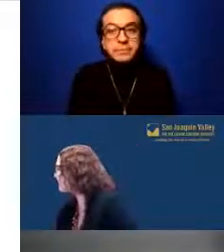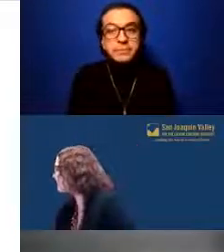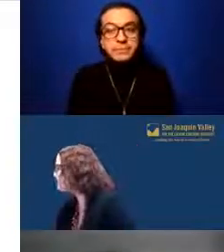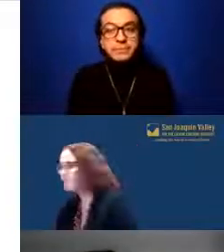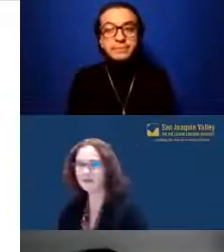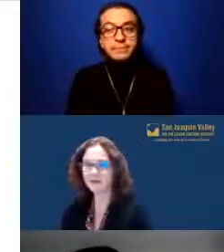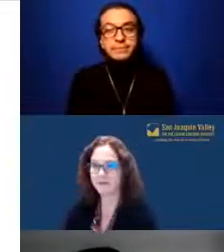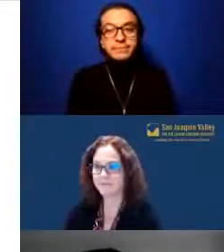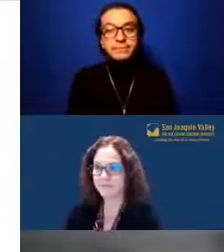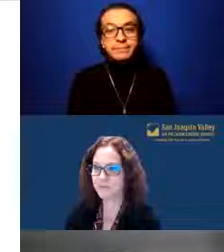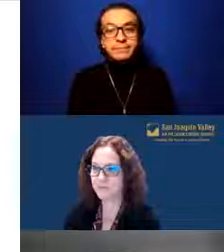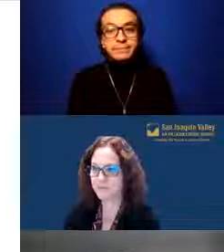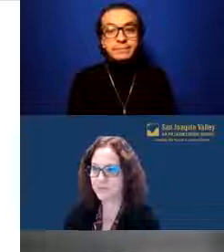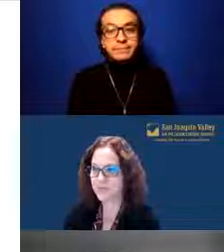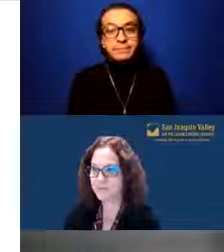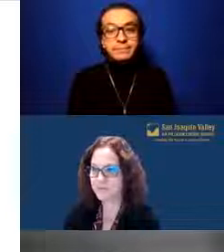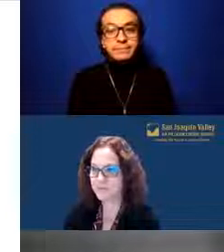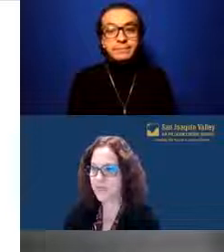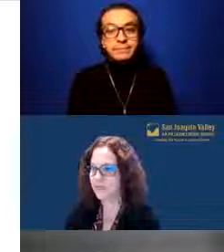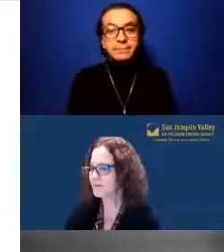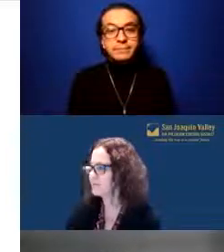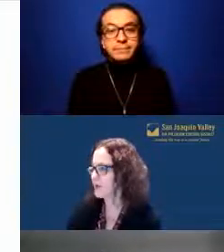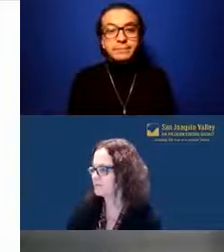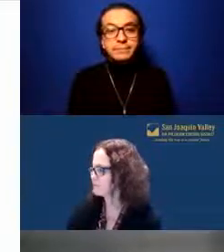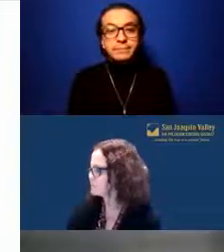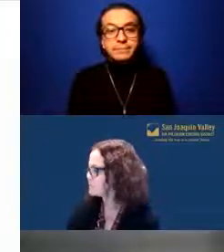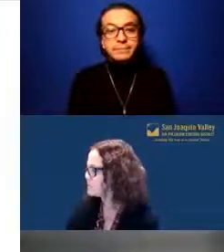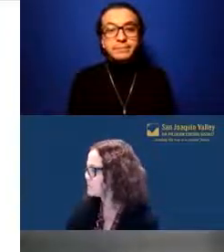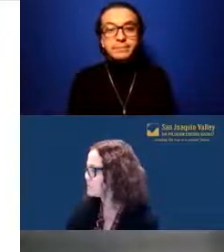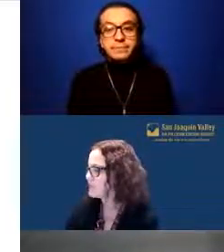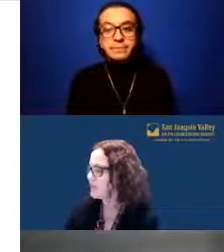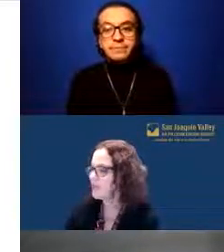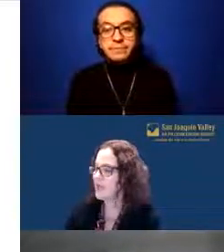Are we good? Everything good? Continue? Yes. Okay.